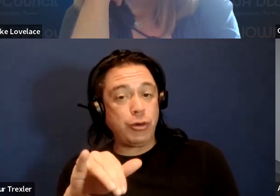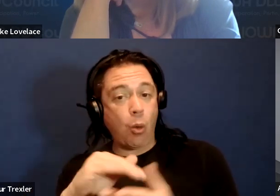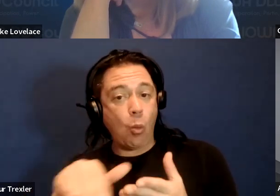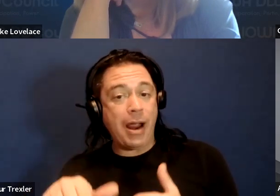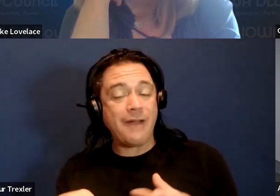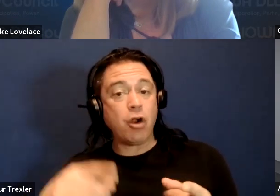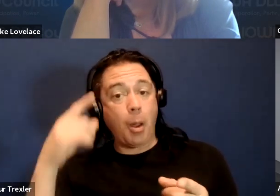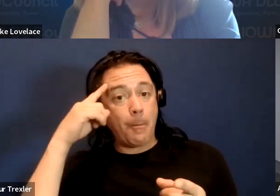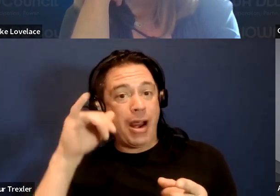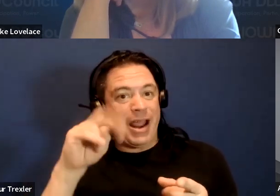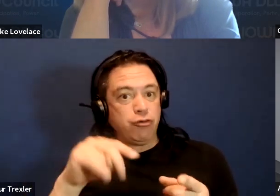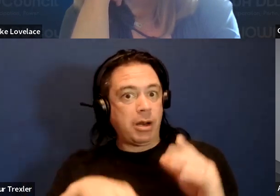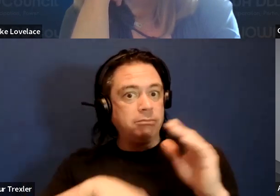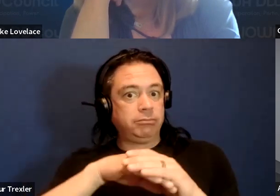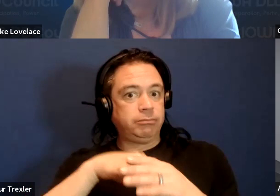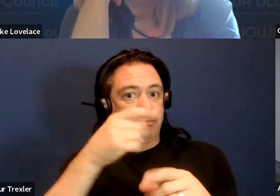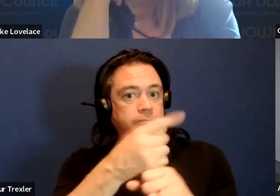had an annual cap that was